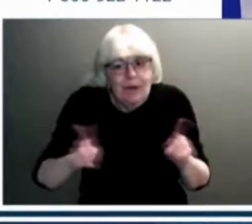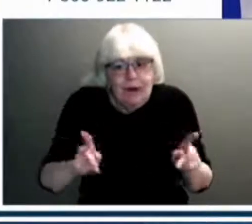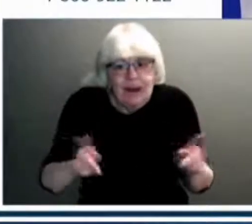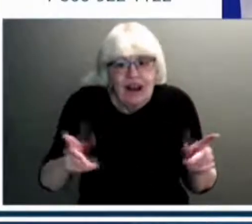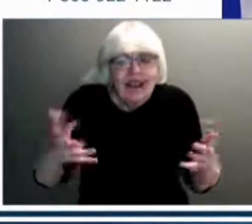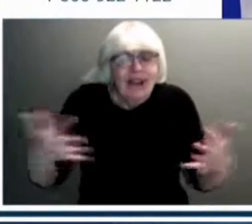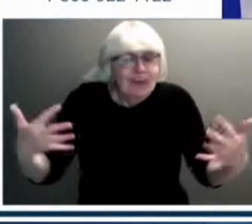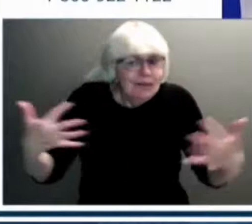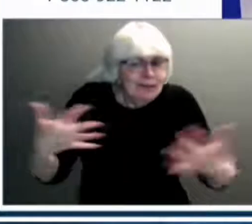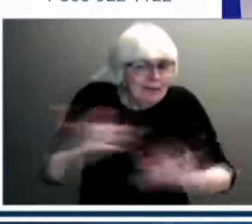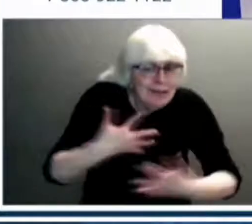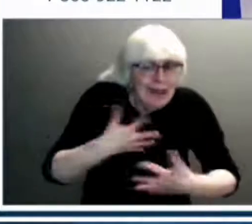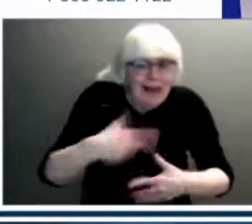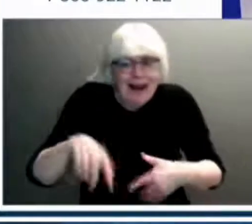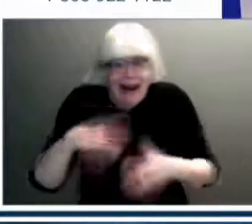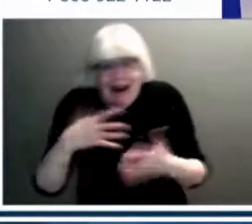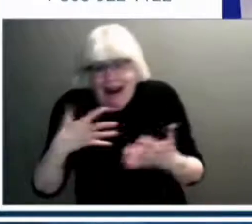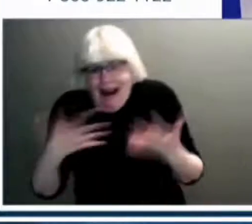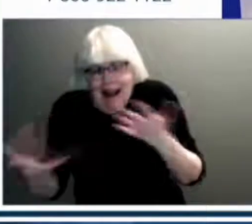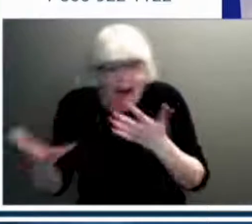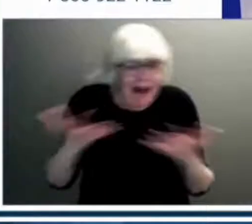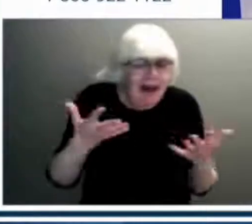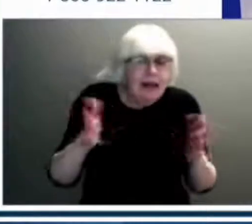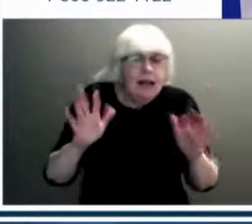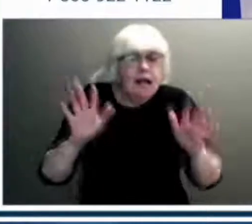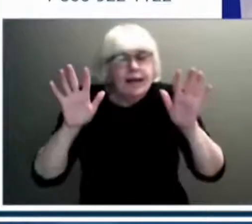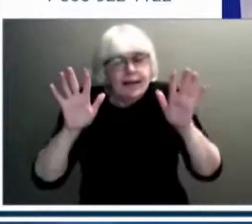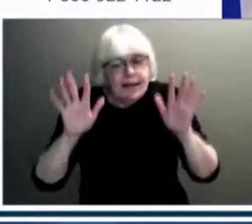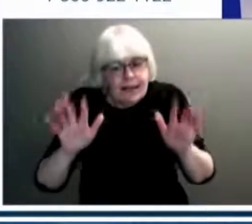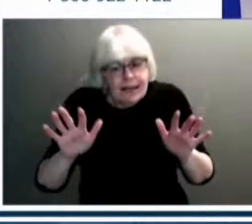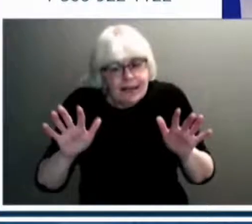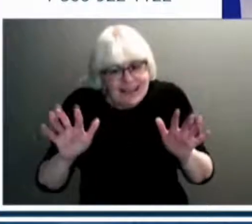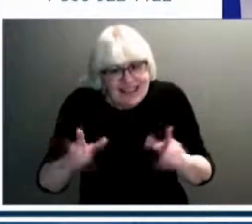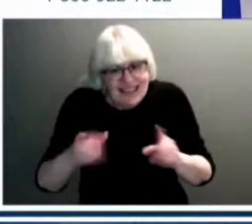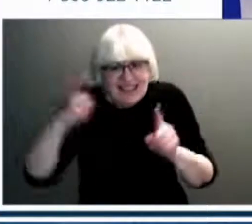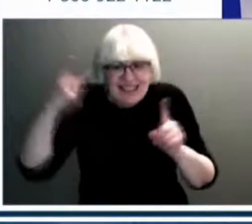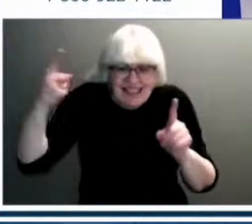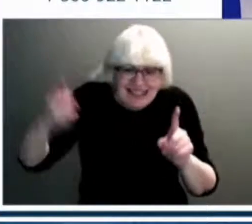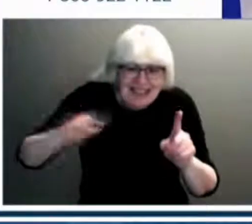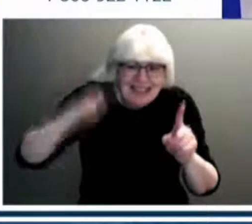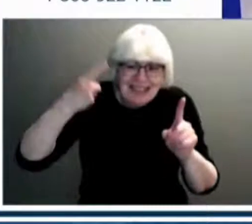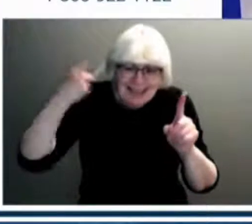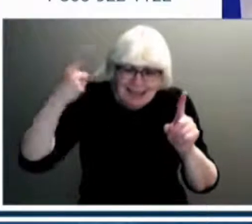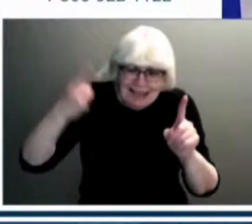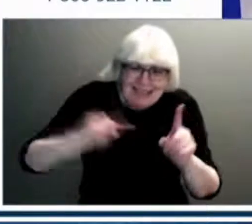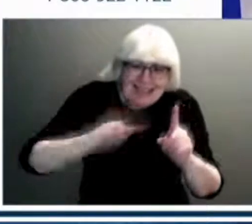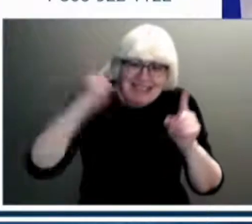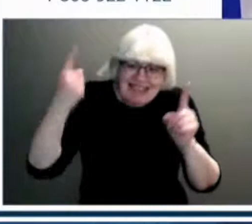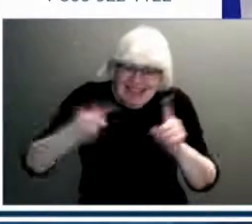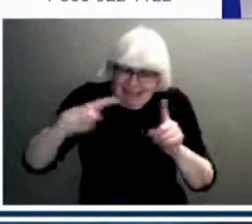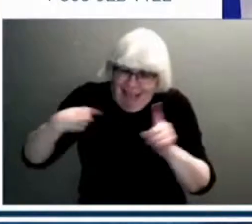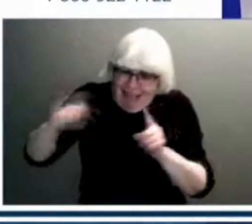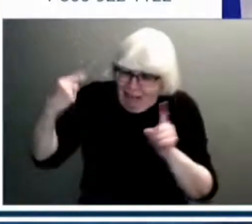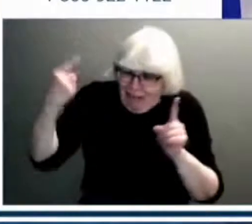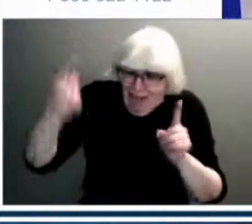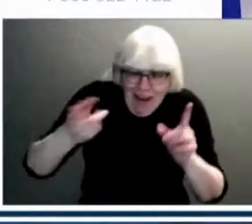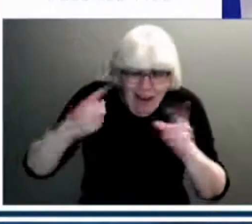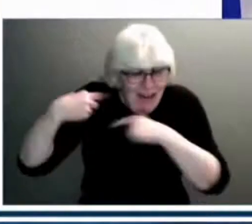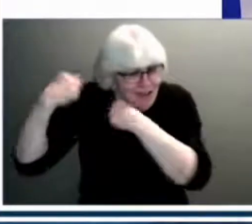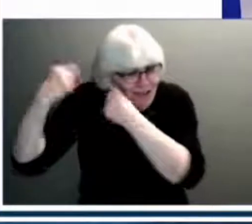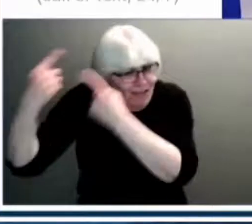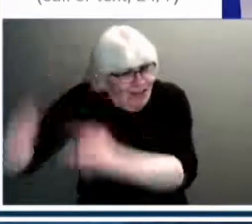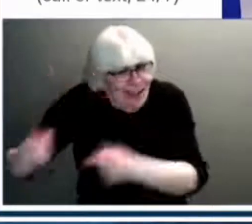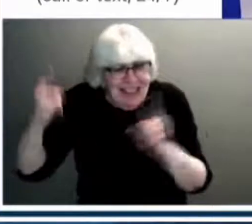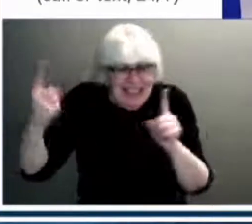long journey. And on this long journey, Nova Scotians have faced so many fears and so many unknowns